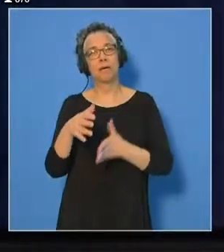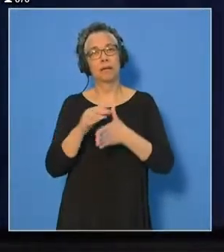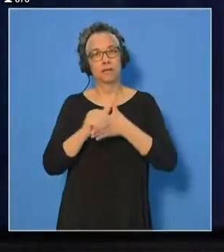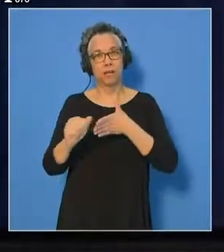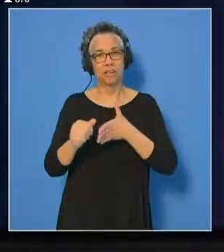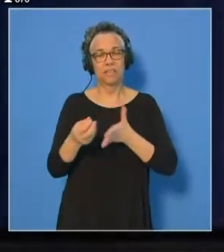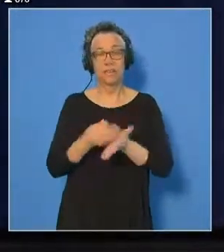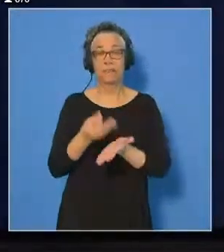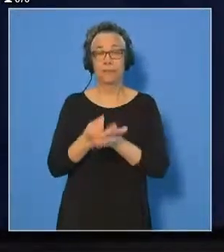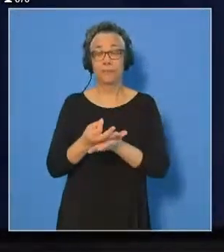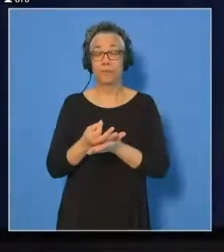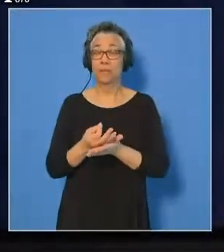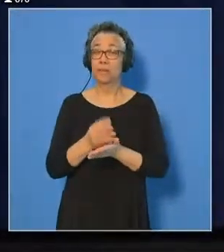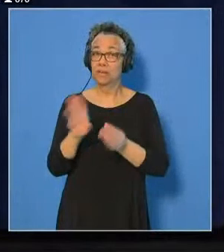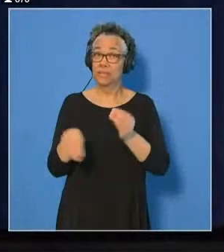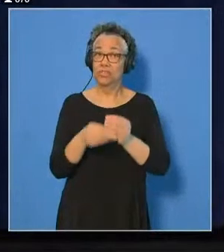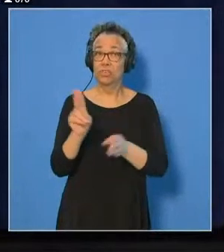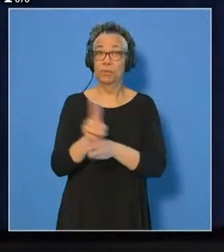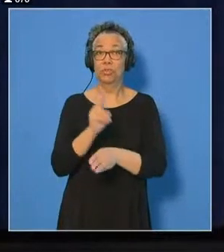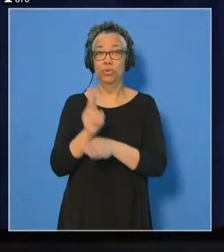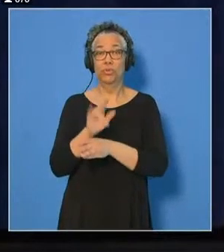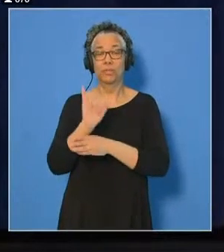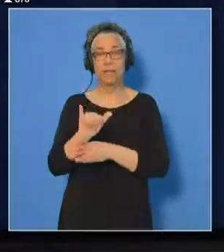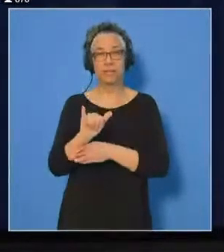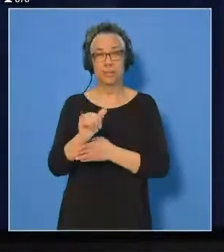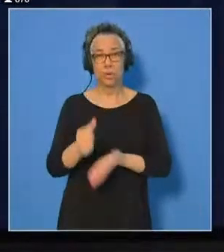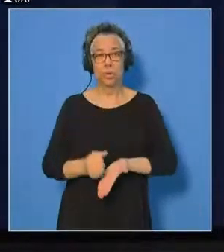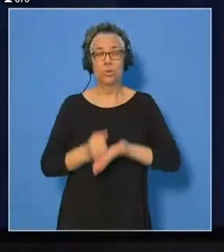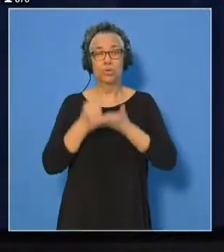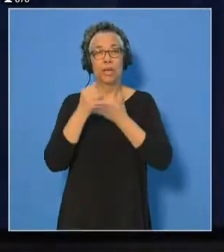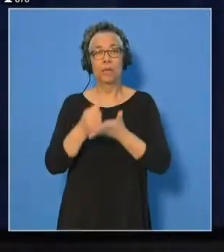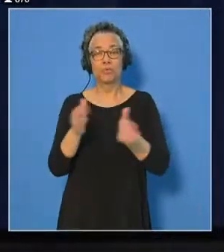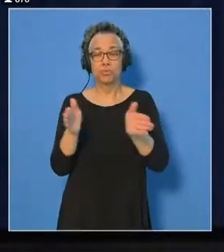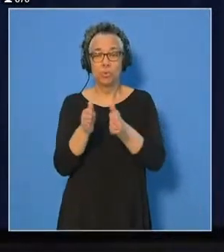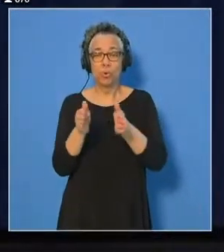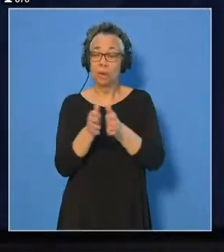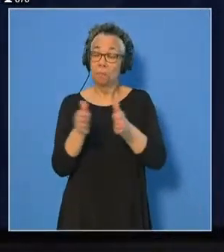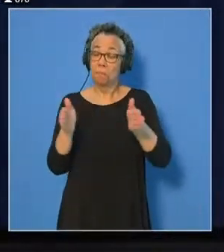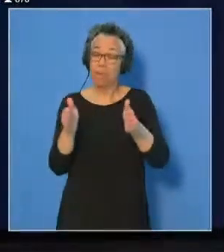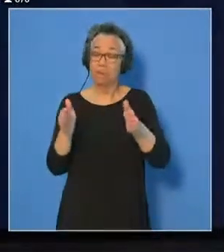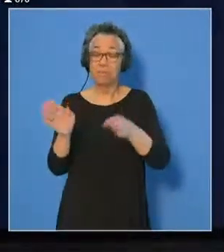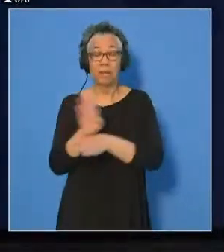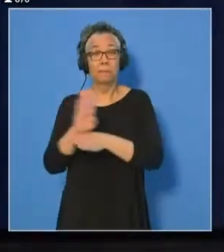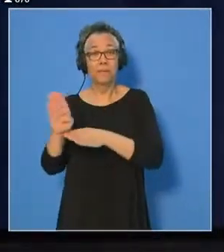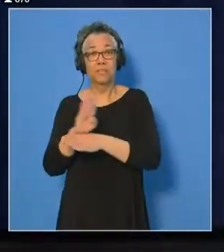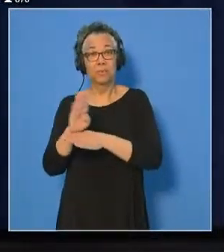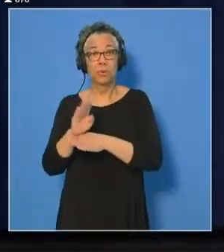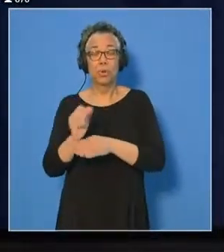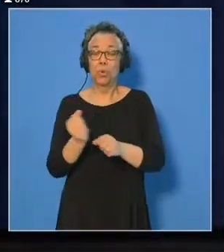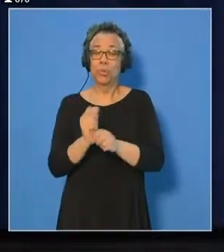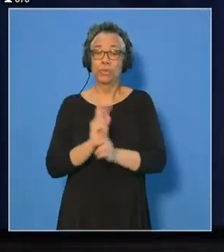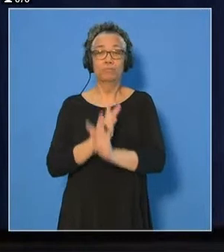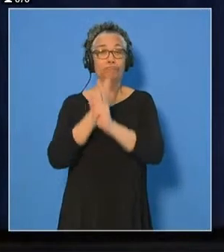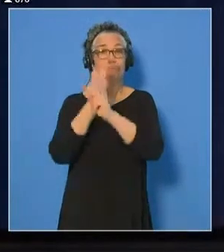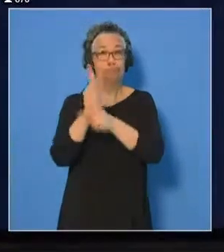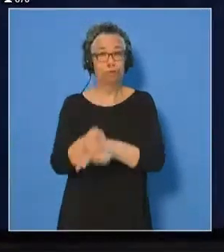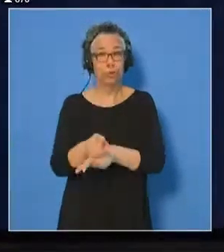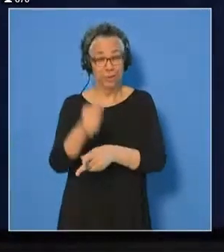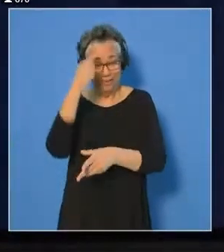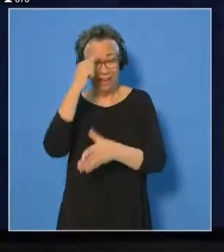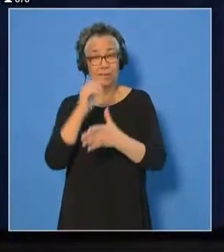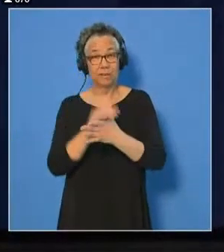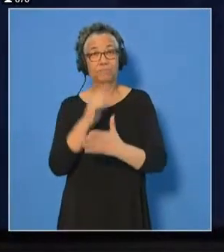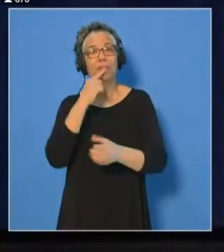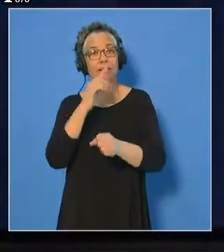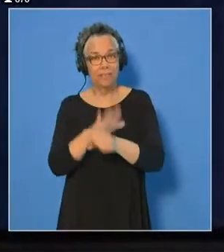their existing $12 million capacity to provide small and medium-sized business with loan guarantees and overdraft guarantees